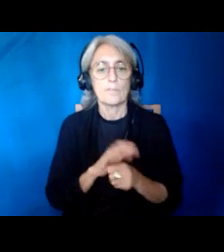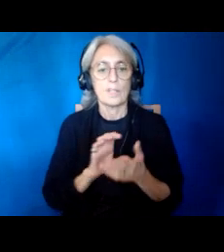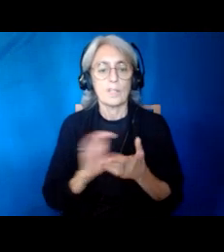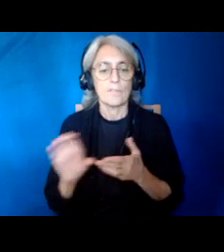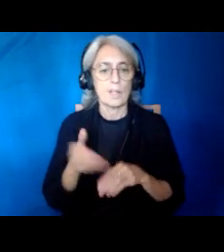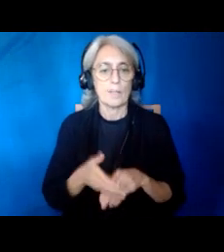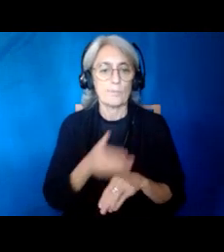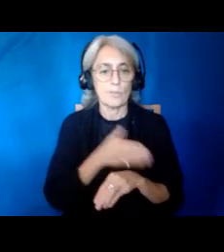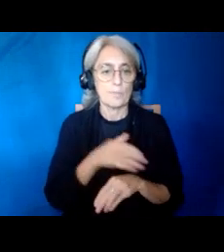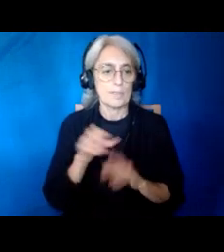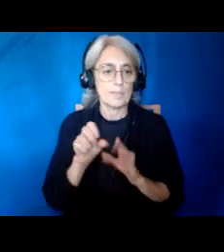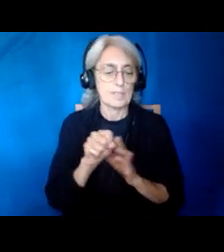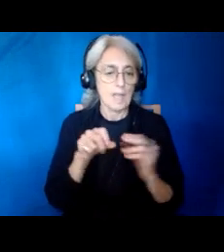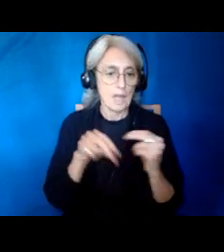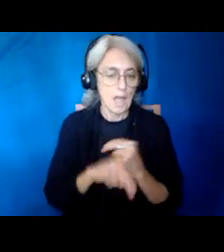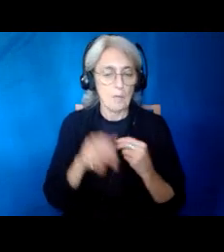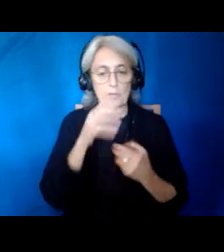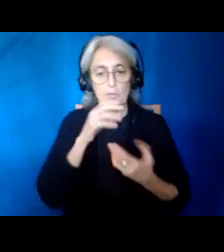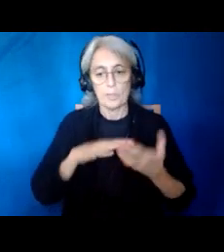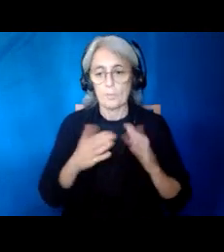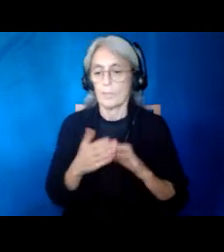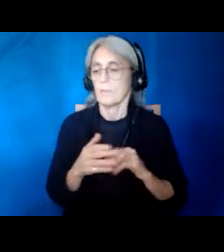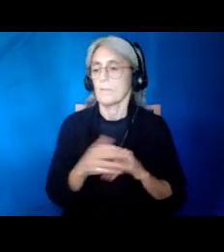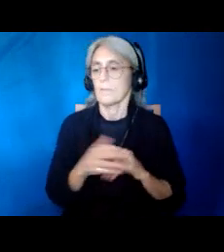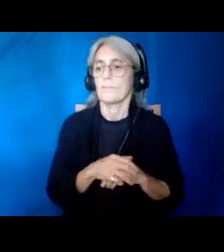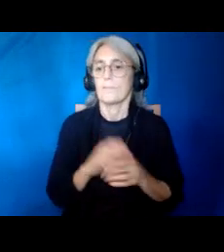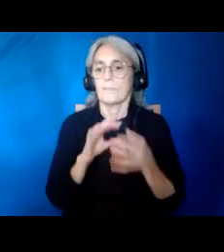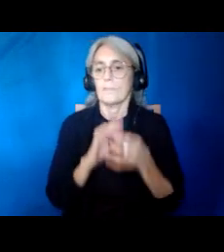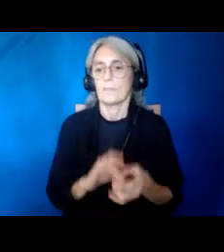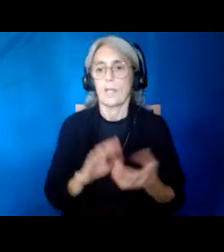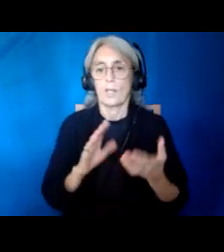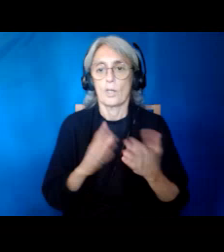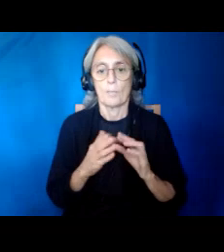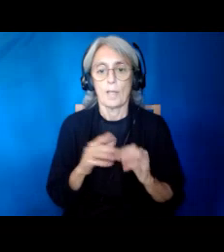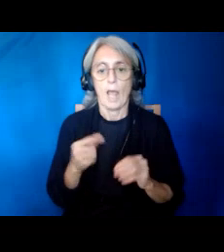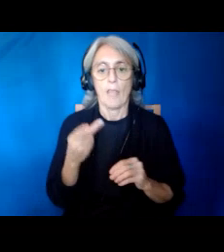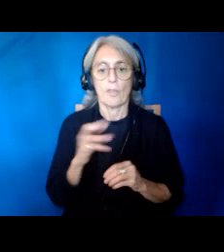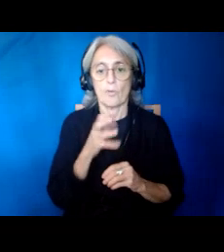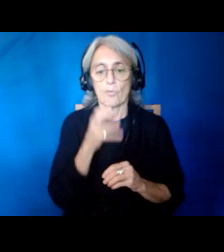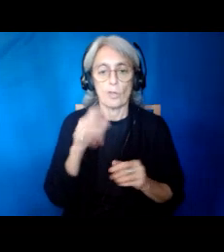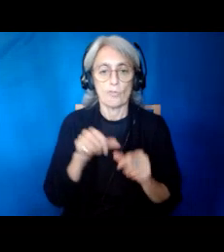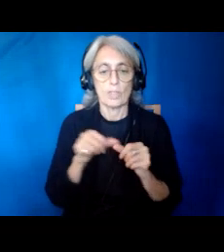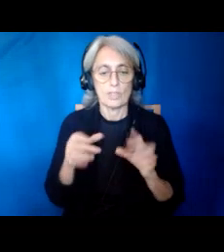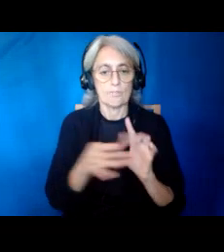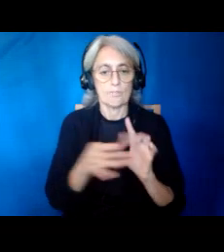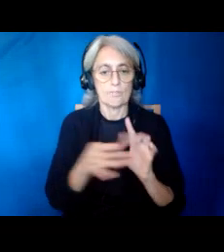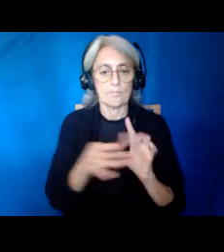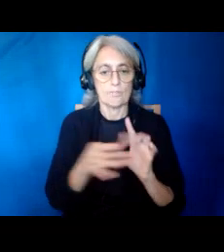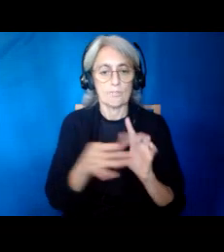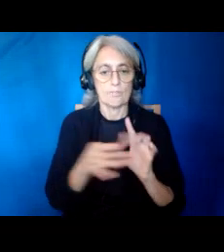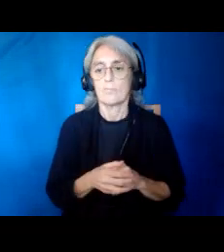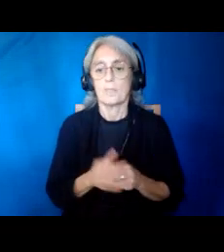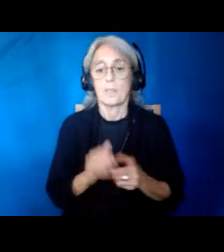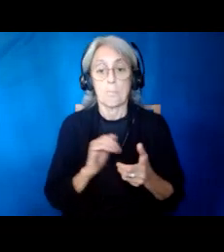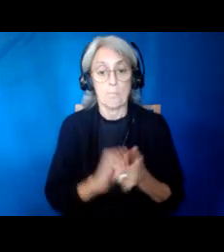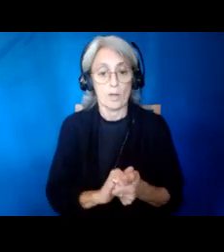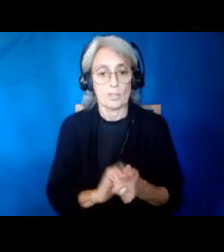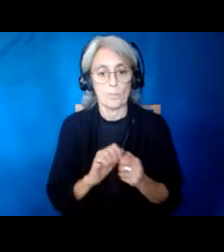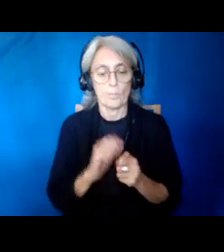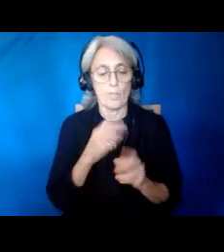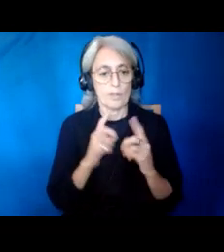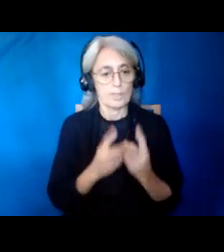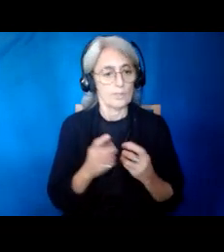rural communities that connect the urban and the rural regions together. The partnerships, again, are with our districts and